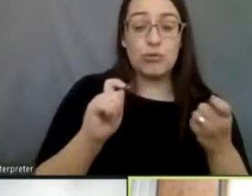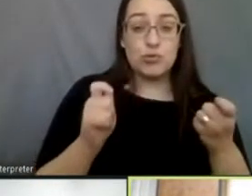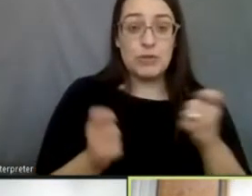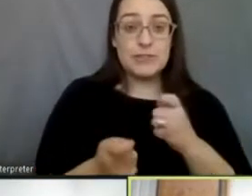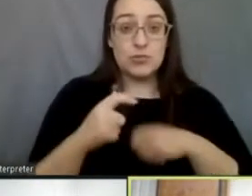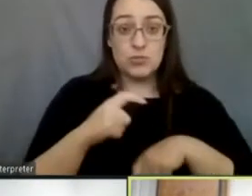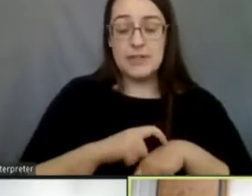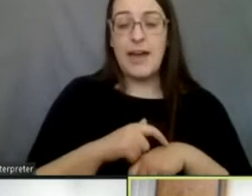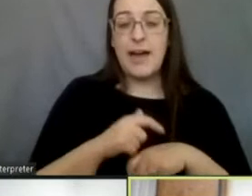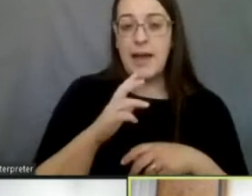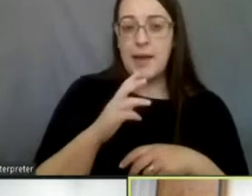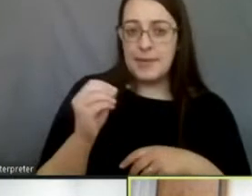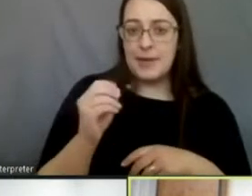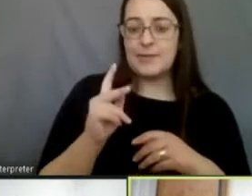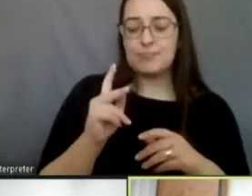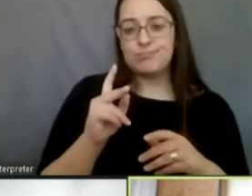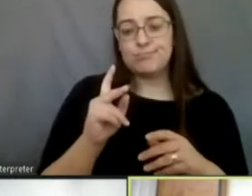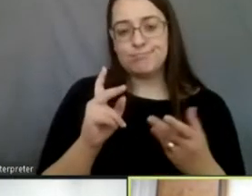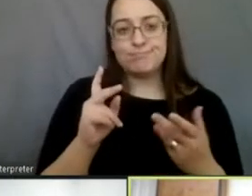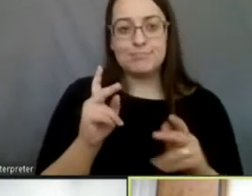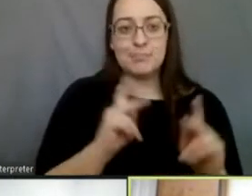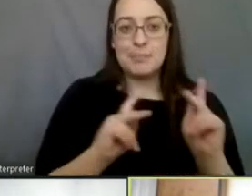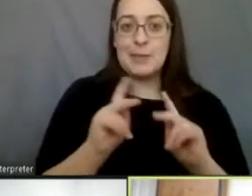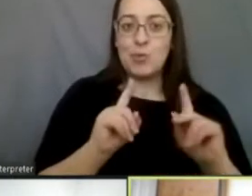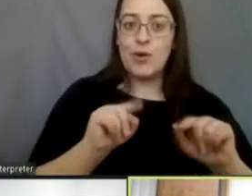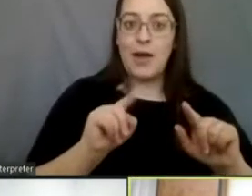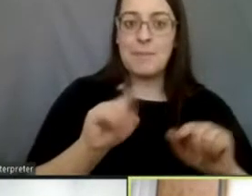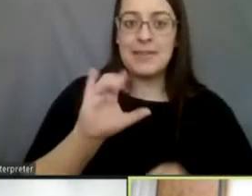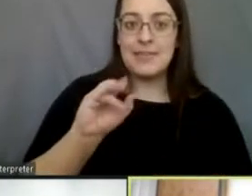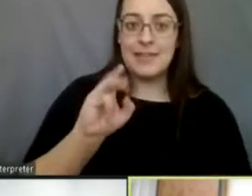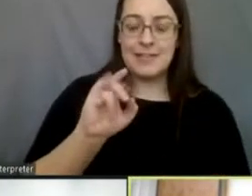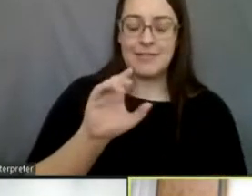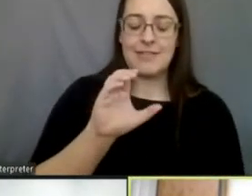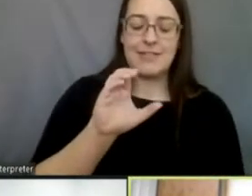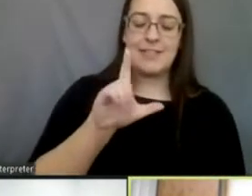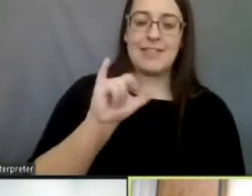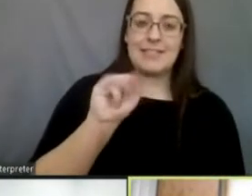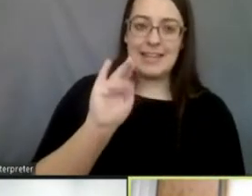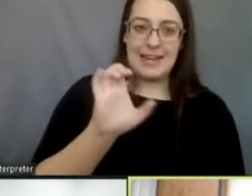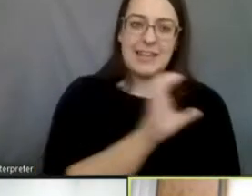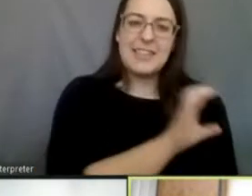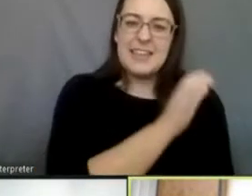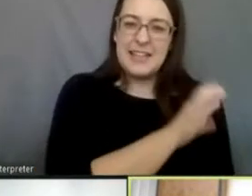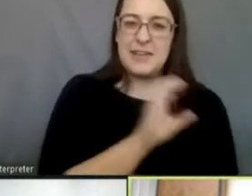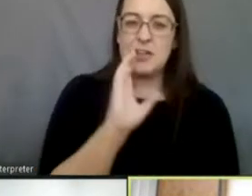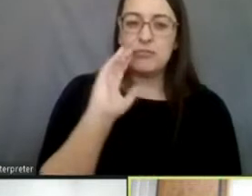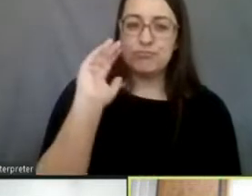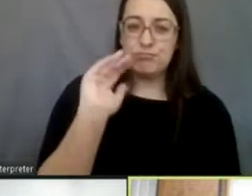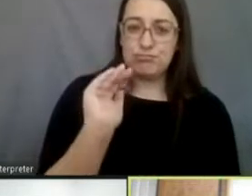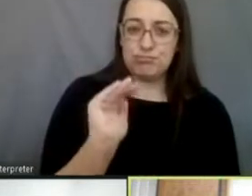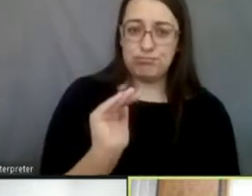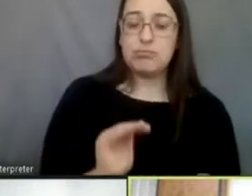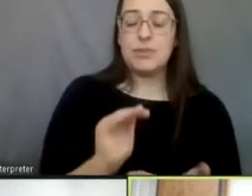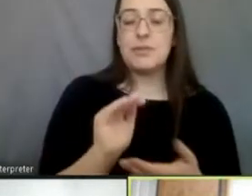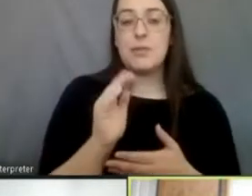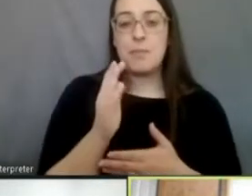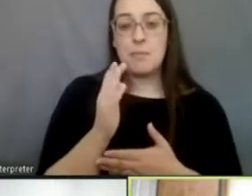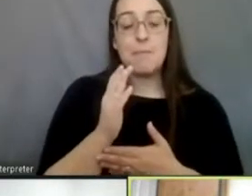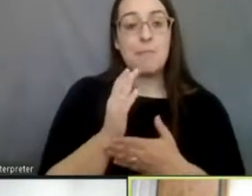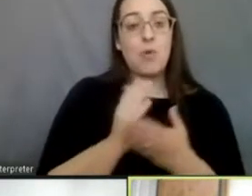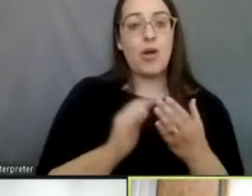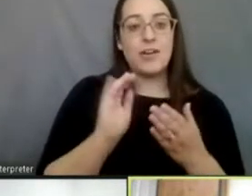as usage of the vaccination clinic goes down, we will, and this is part of this phasing is going to